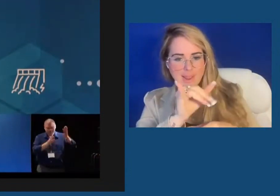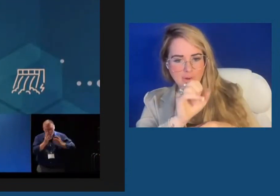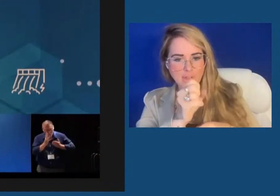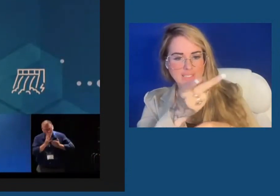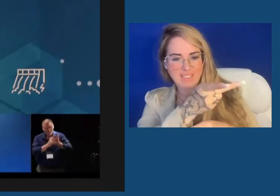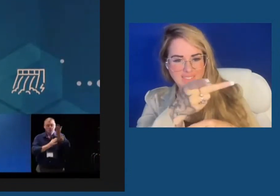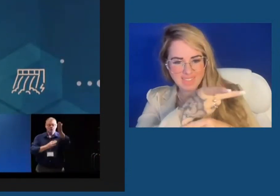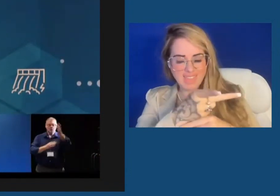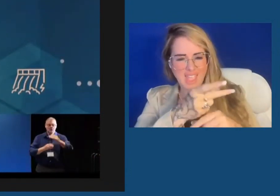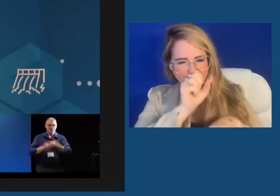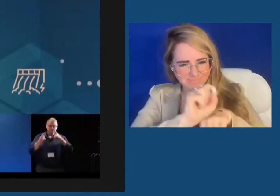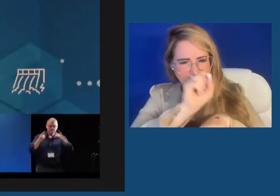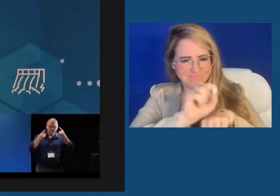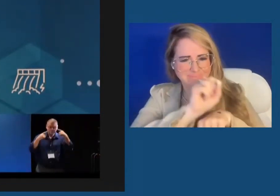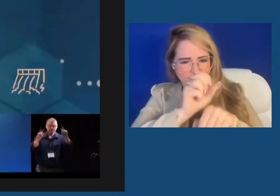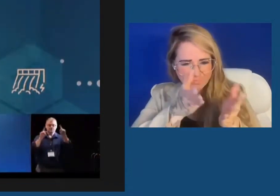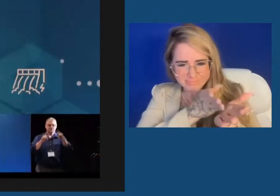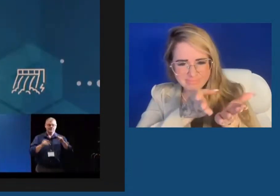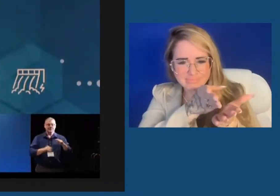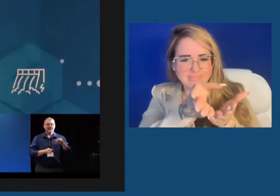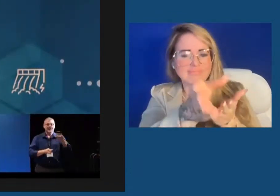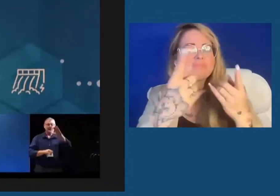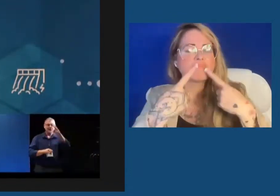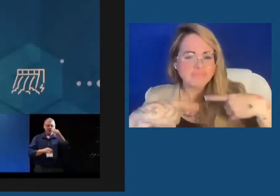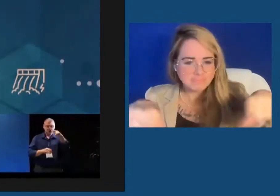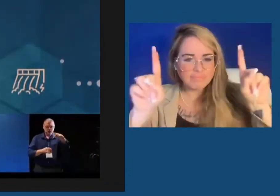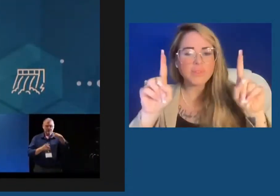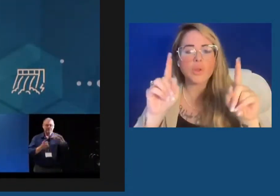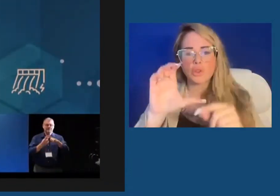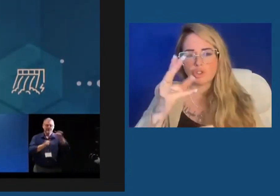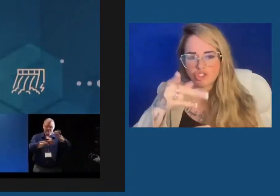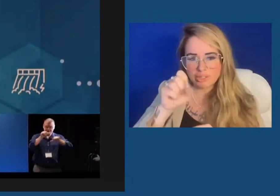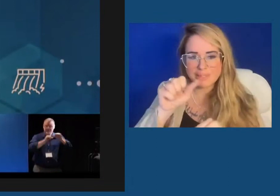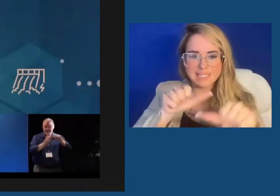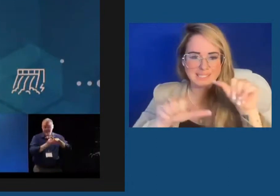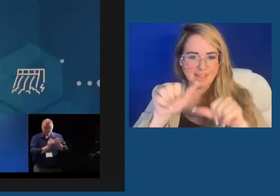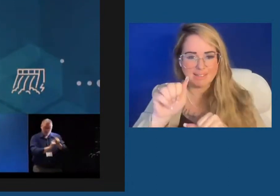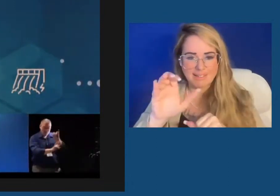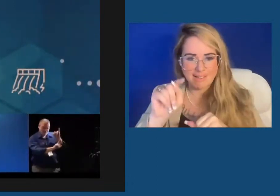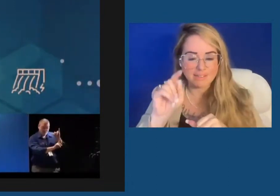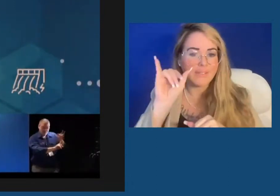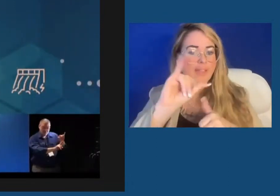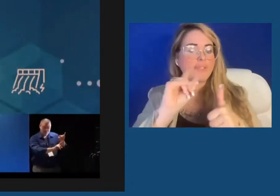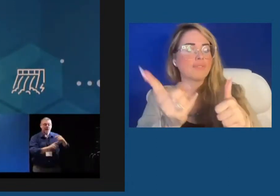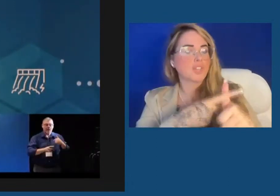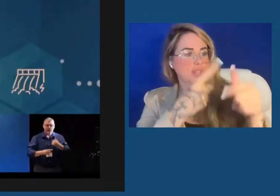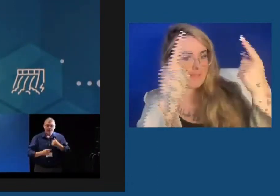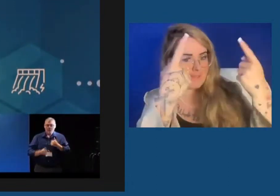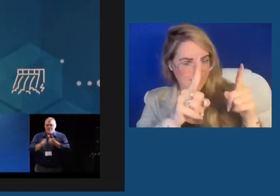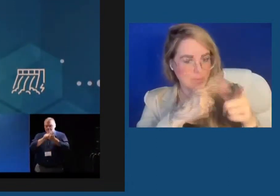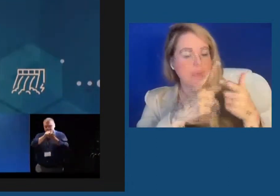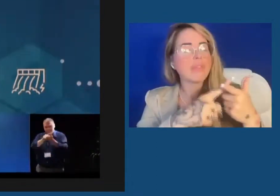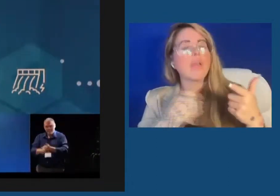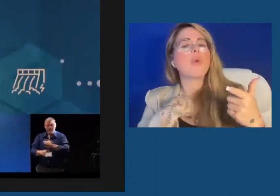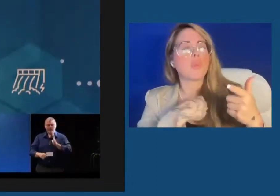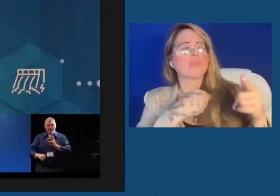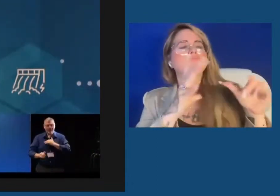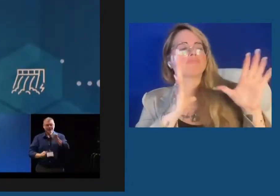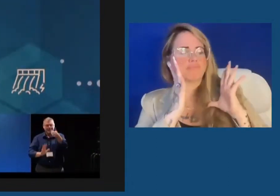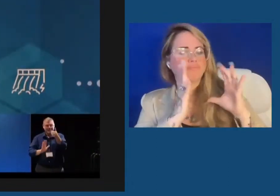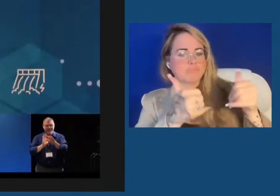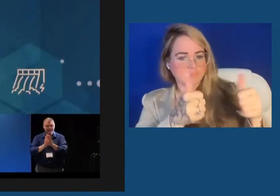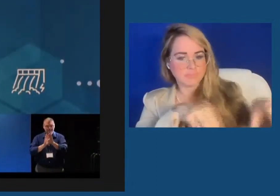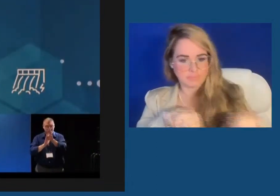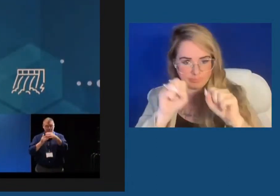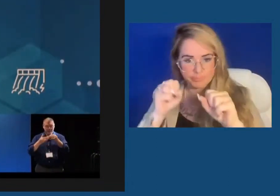through the CHIPS and Science Acts, right? It started with that. Then we followed through with our own $10 billion because,